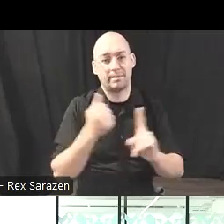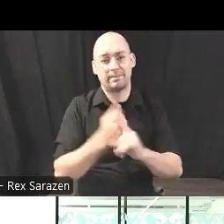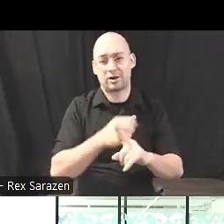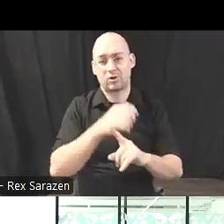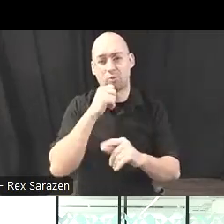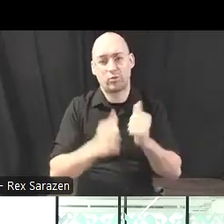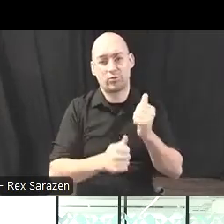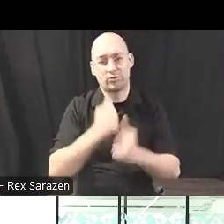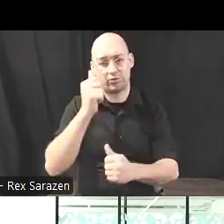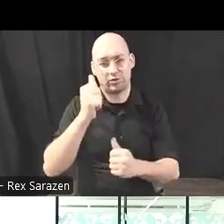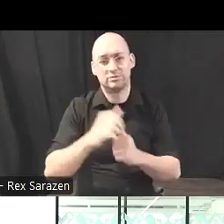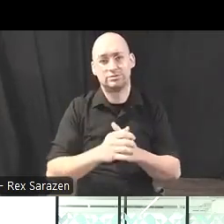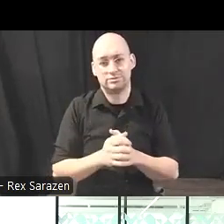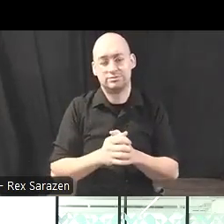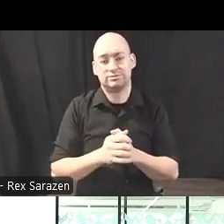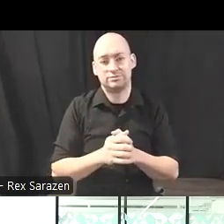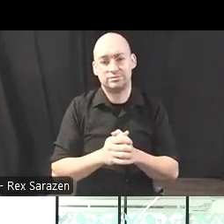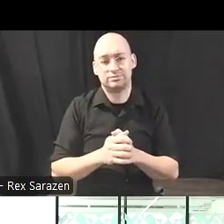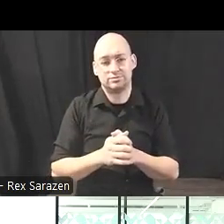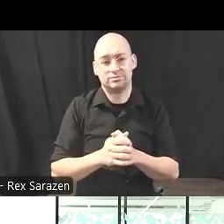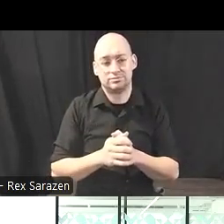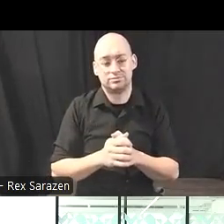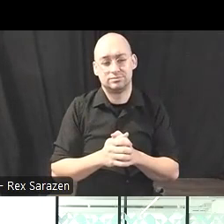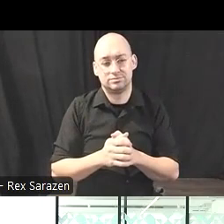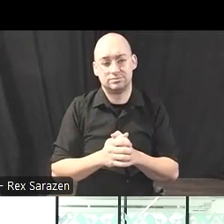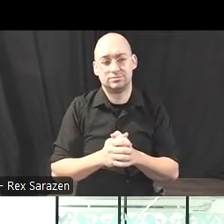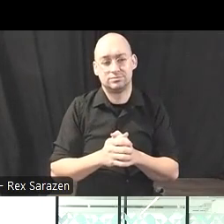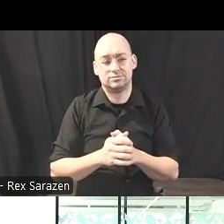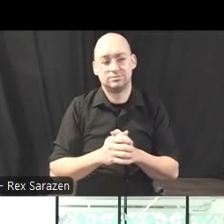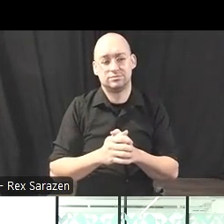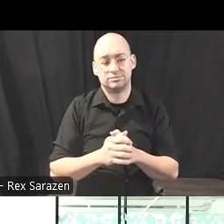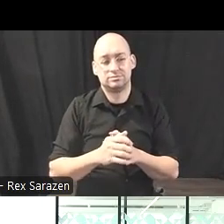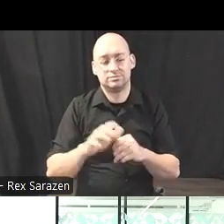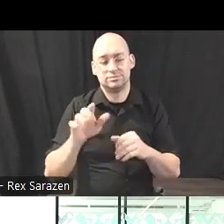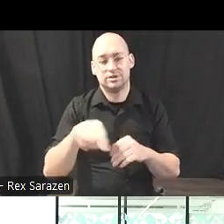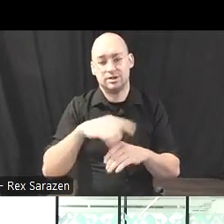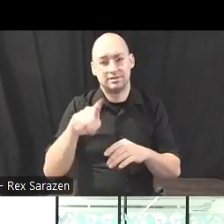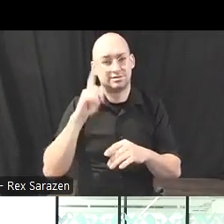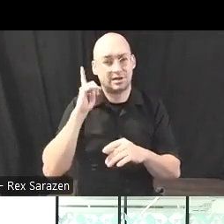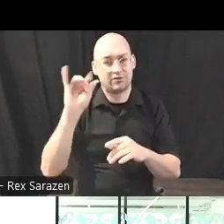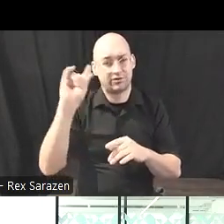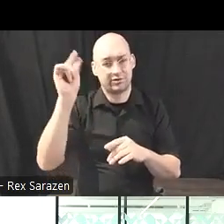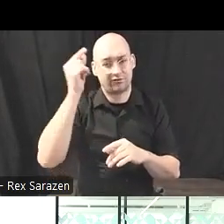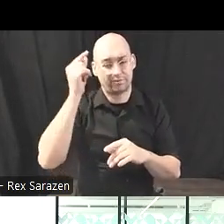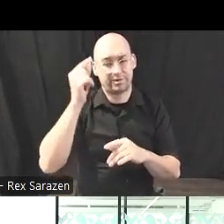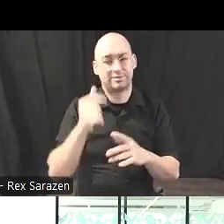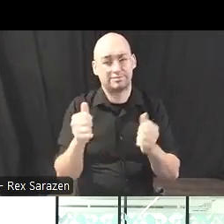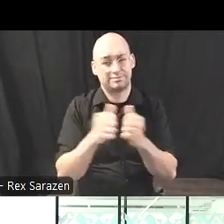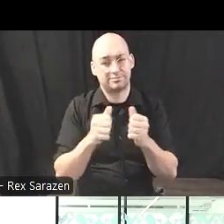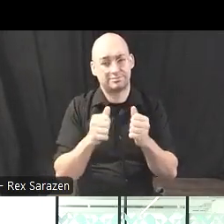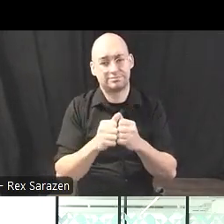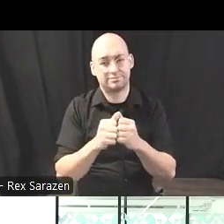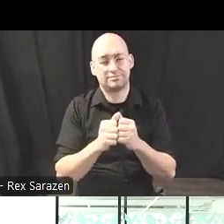So together, the Department of Public Health and the California Natural Resources Agency are going to be working on